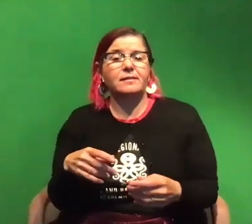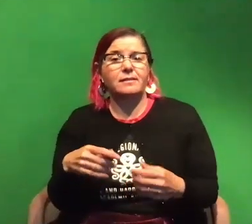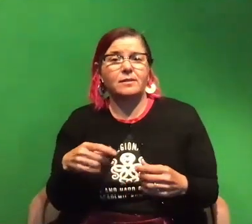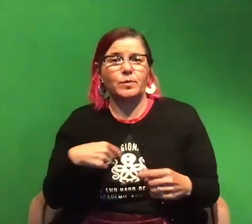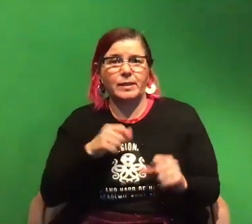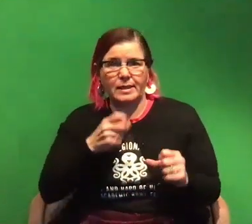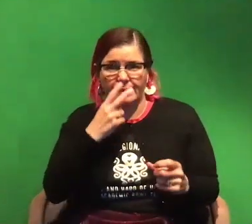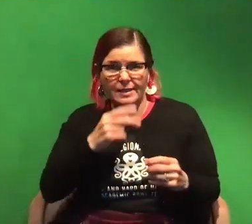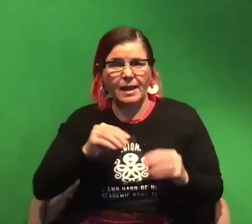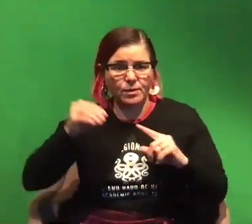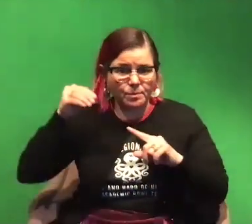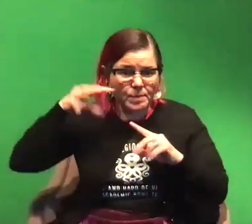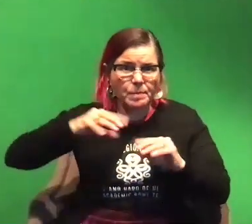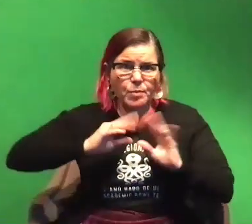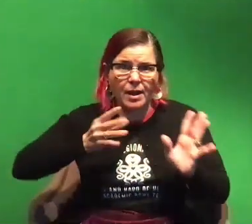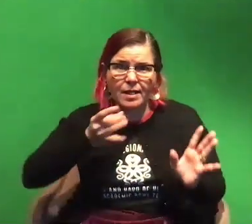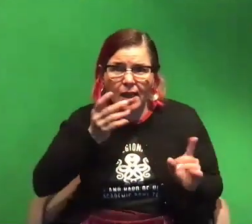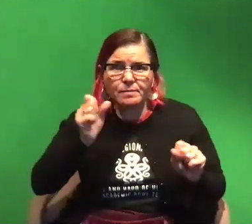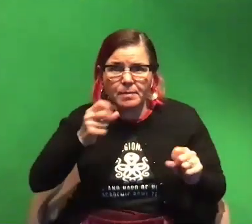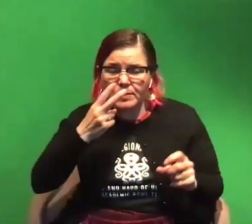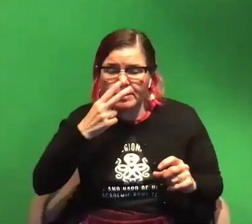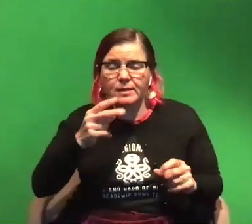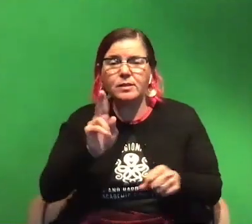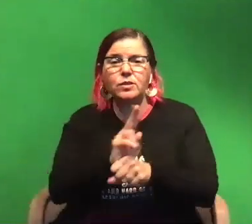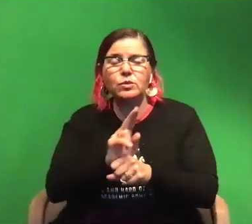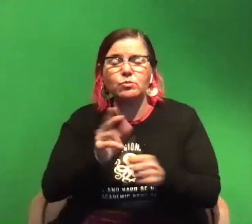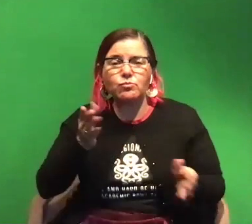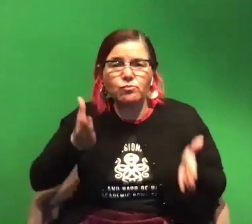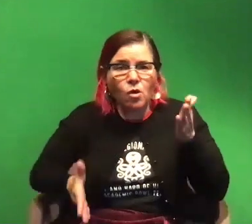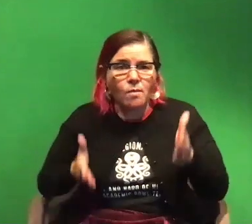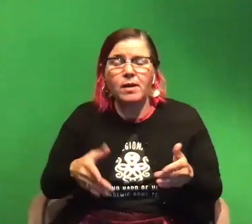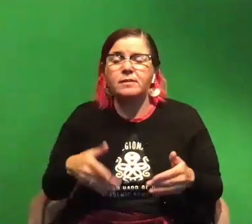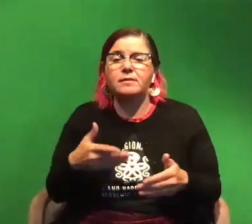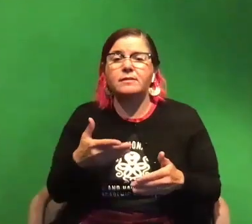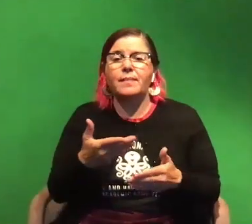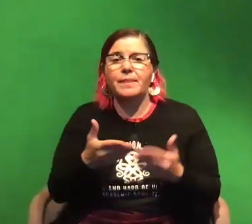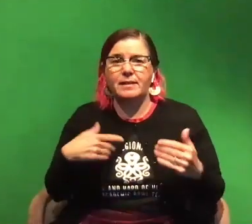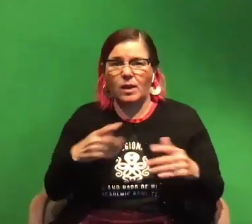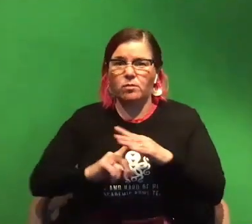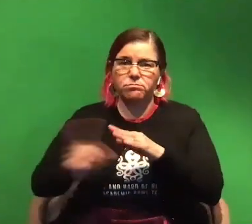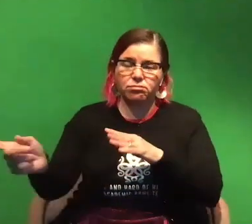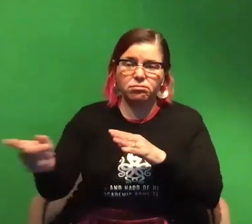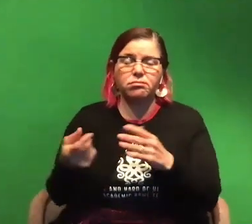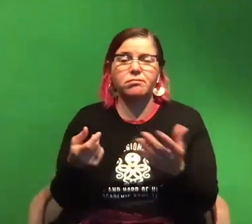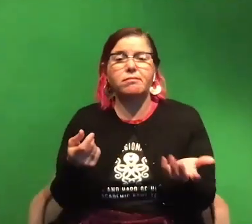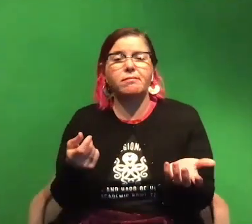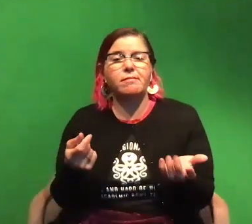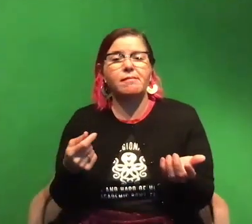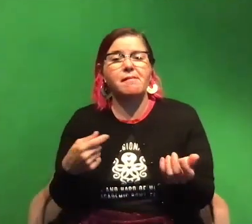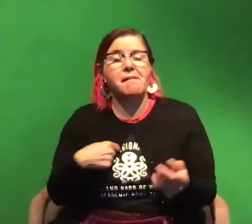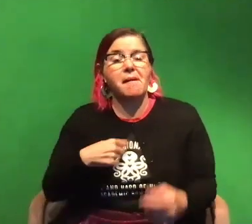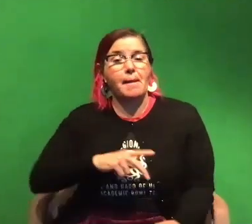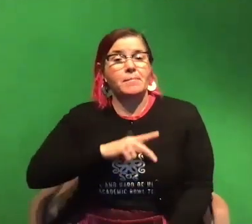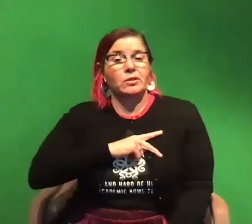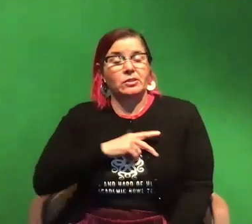shine bright lights in order to see them. We need to use robotics and things that might scare them away. So I personally believe